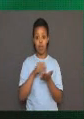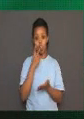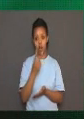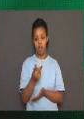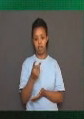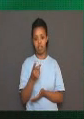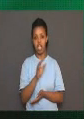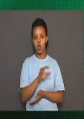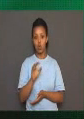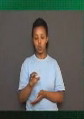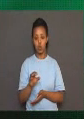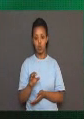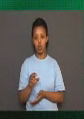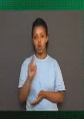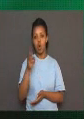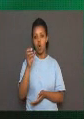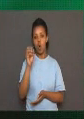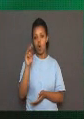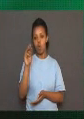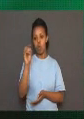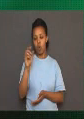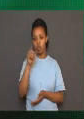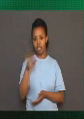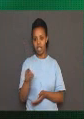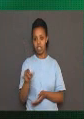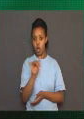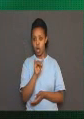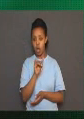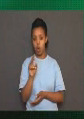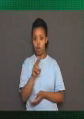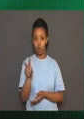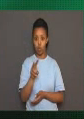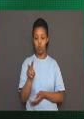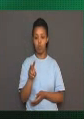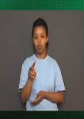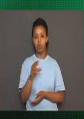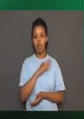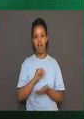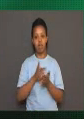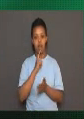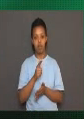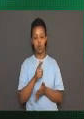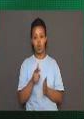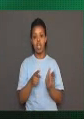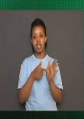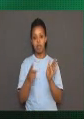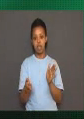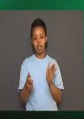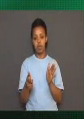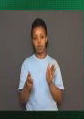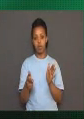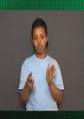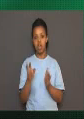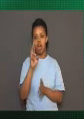the offspring may be homozygous for both features, which is represented